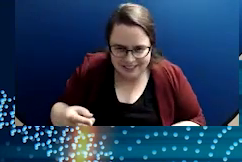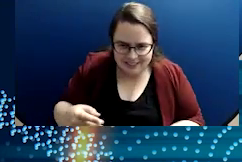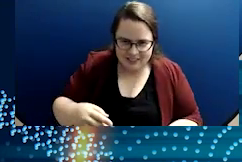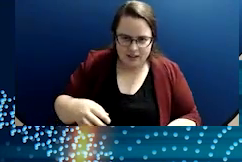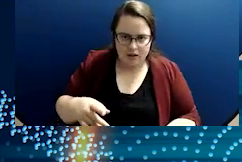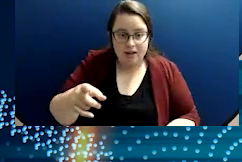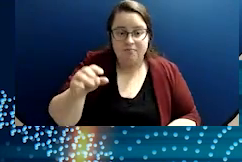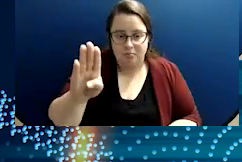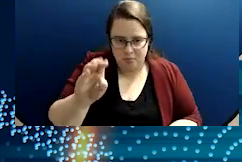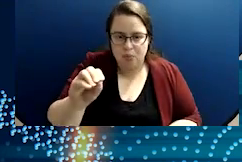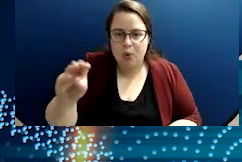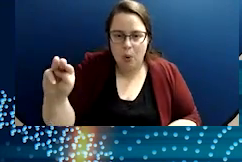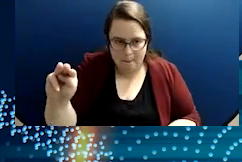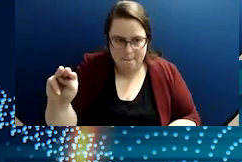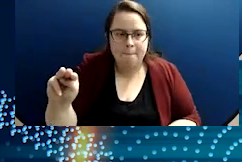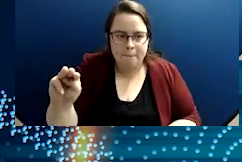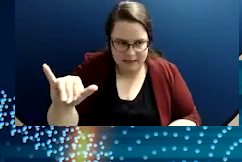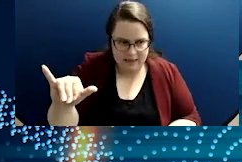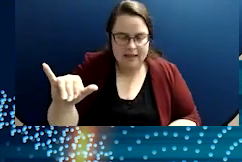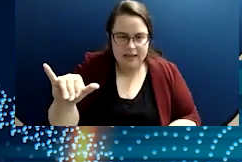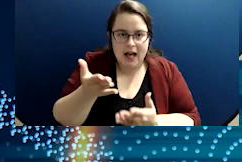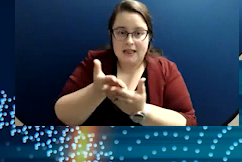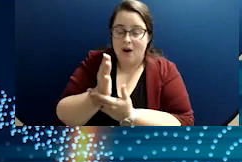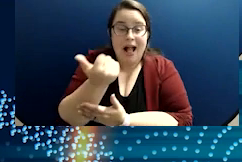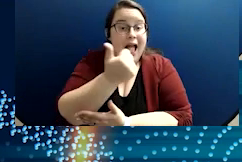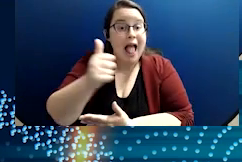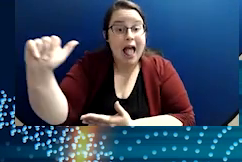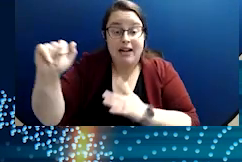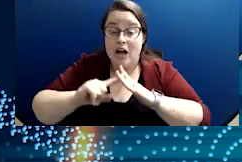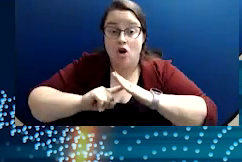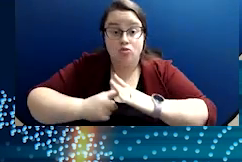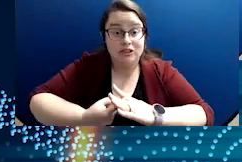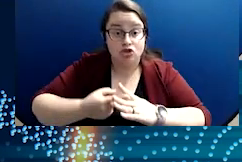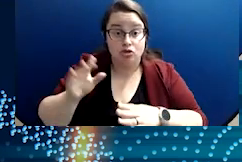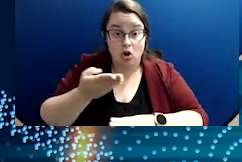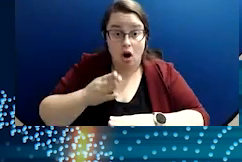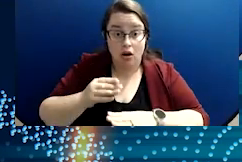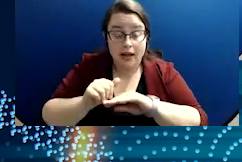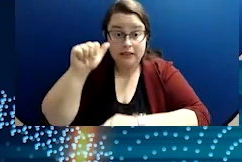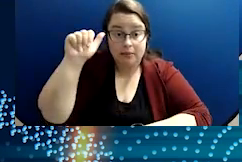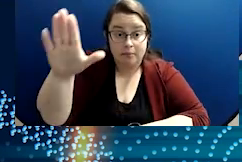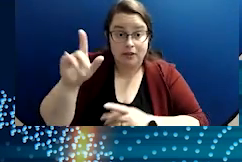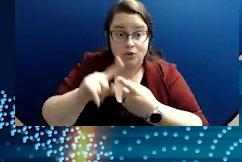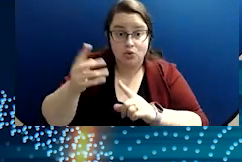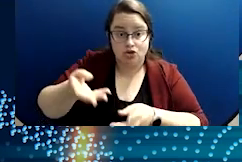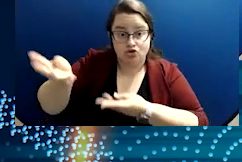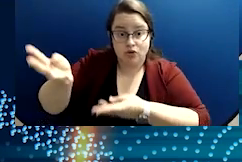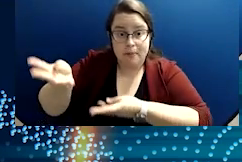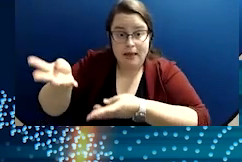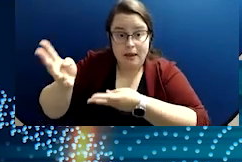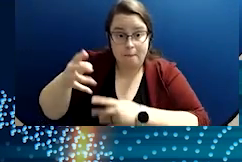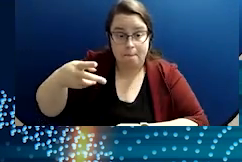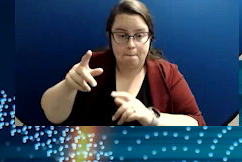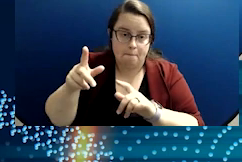Boomi allows you to create any original song and submit it to a streaming platform, and